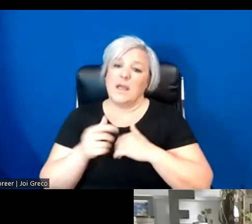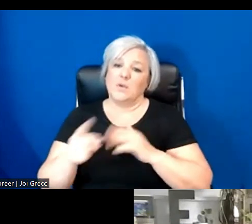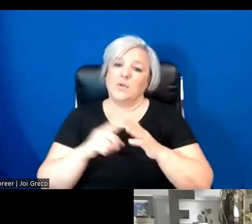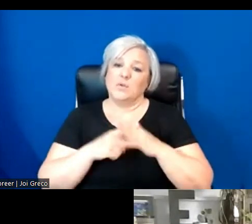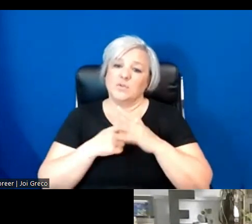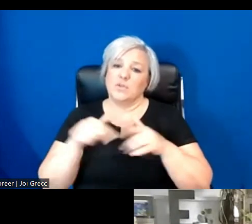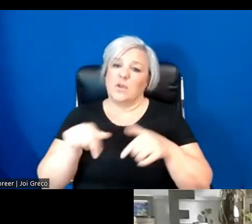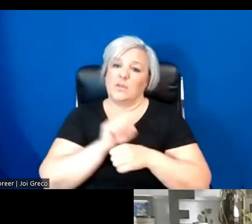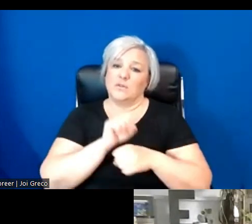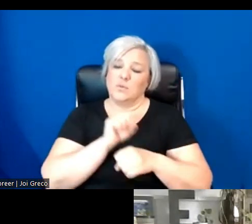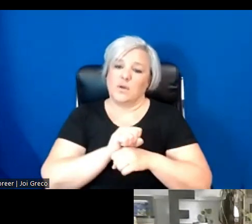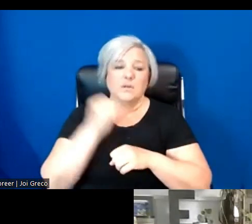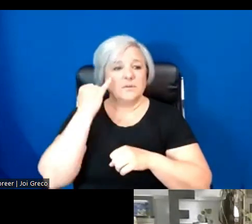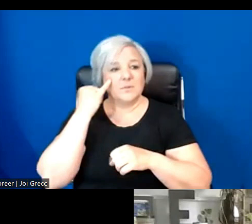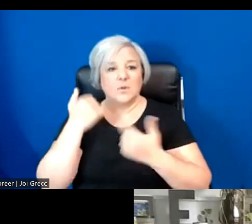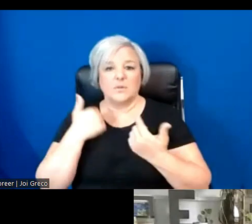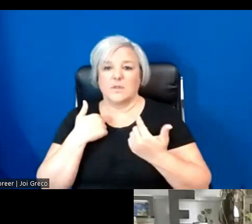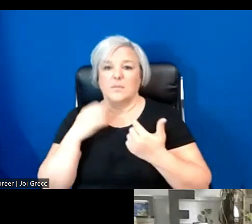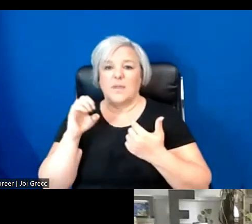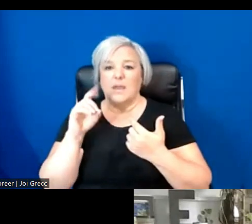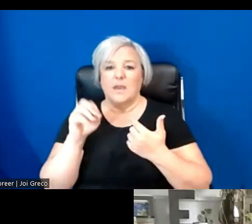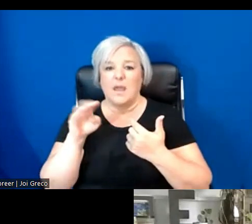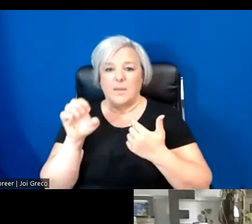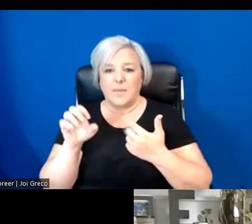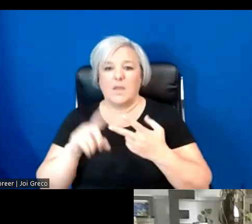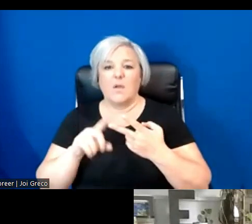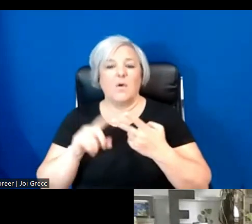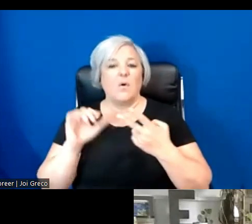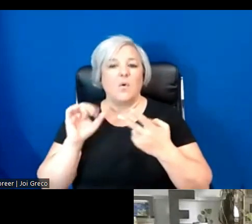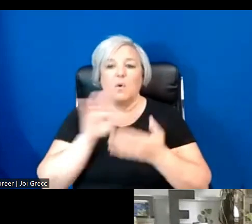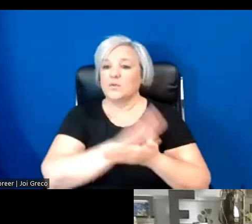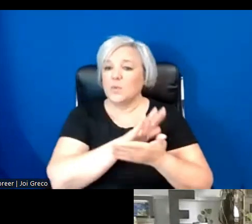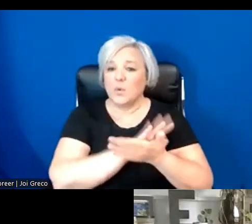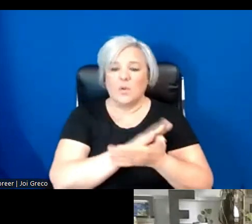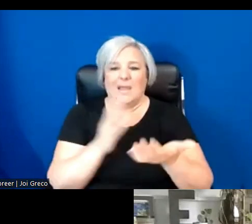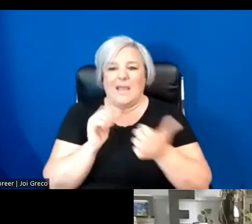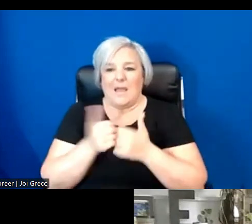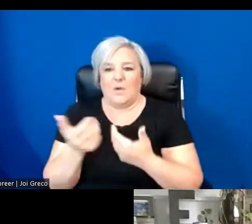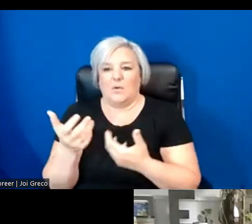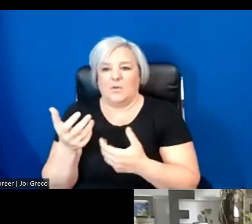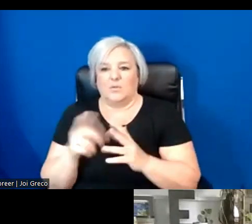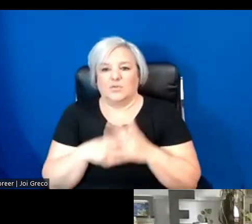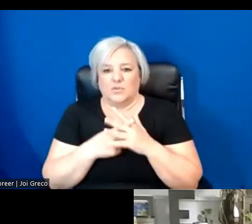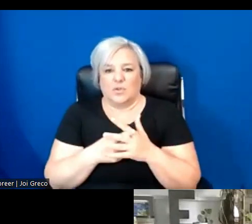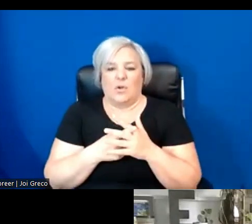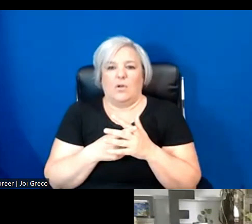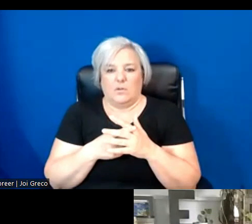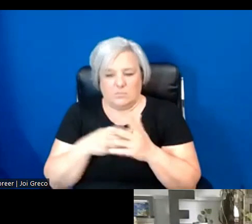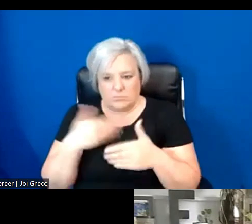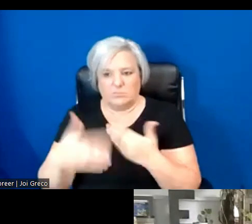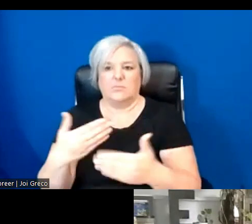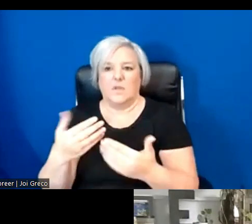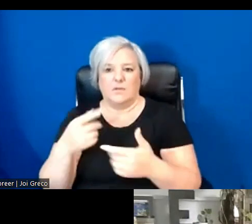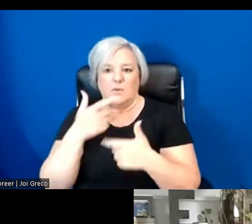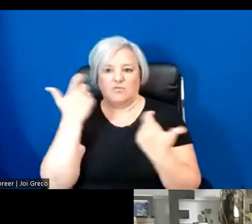this work? If you are at a NAMI or if you are working in a school setting, how do you get it off the ground to do some trauma-informed work?